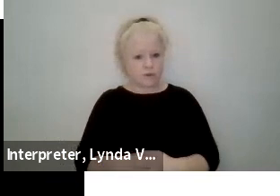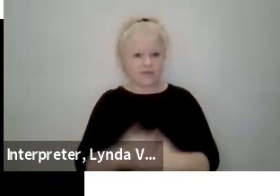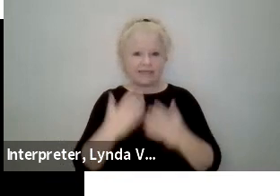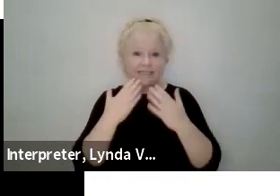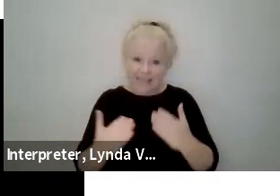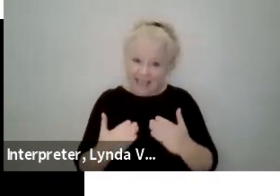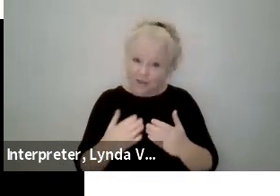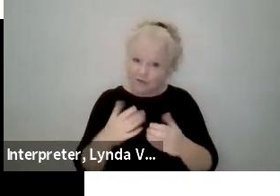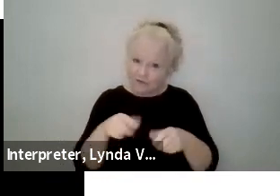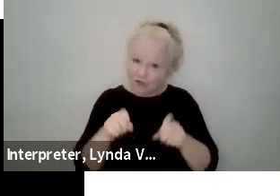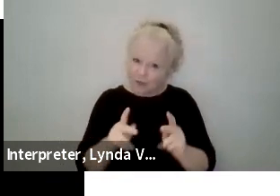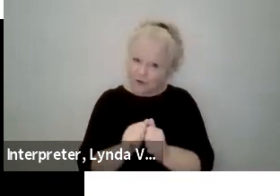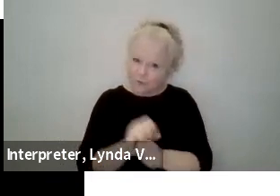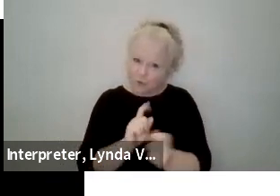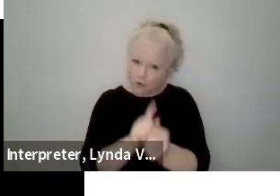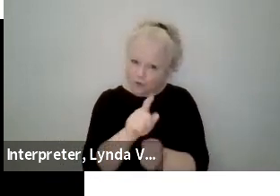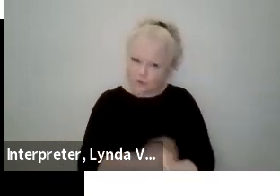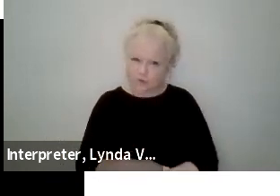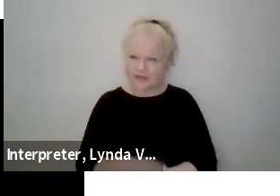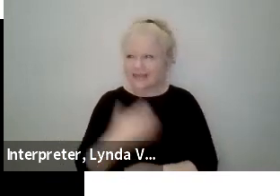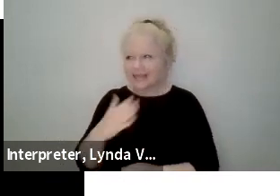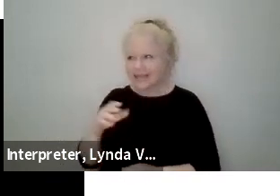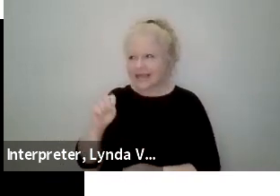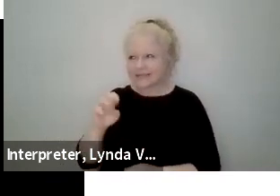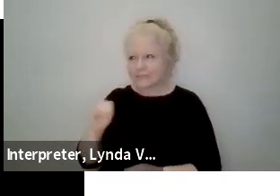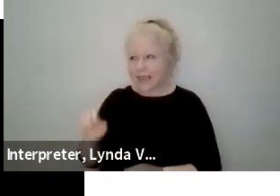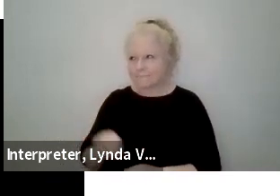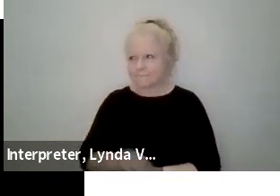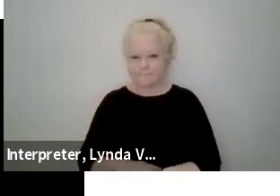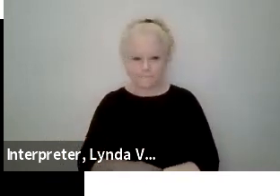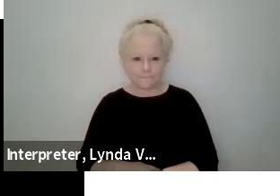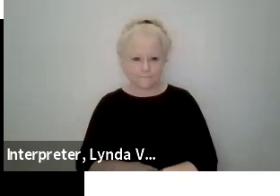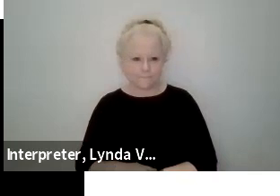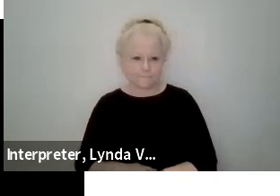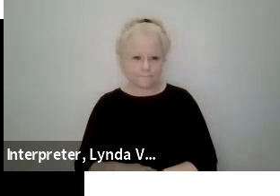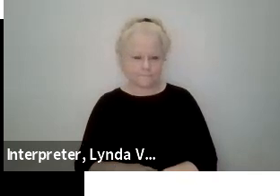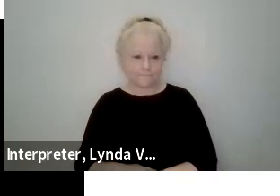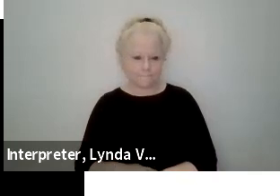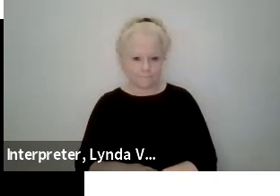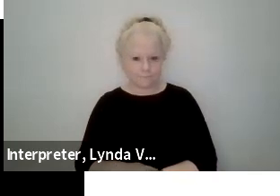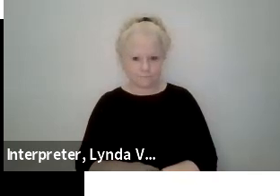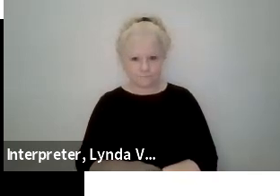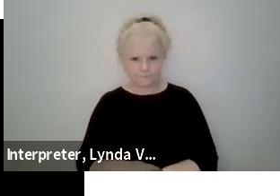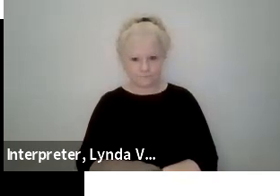me the opportunity to work with you. Yes, ma'am. Thank you. No problem.